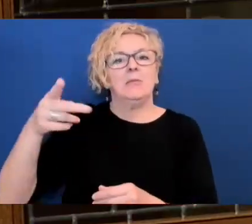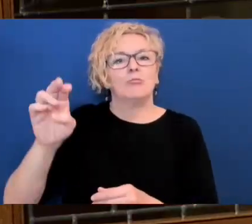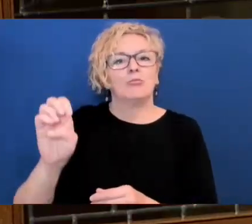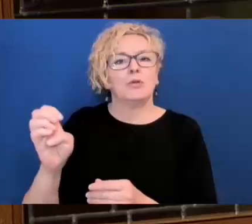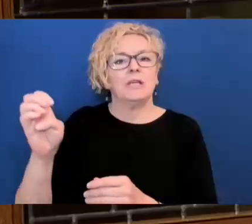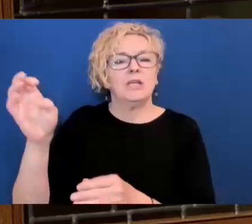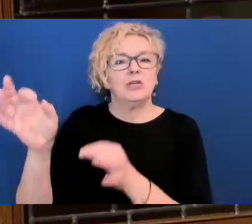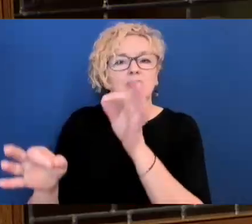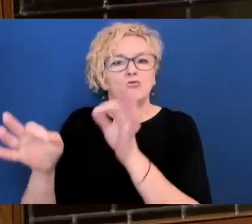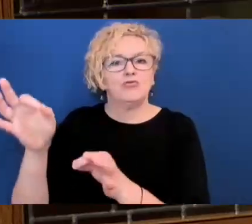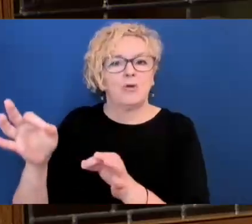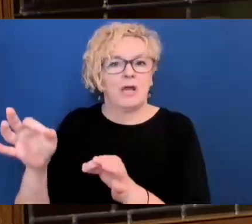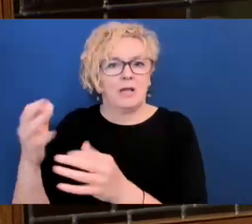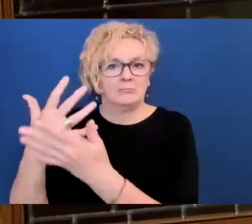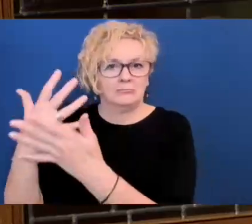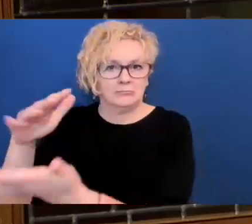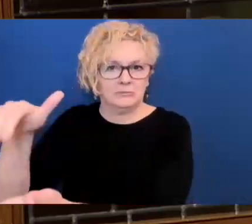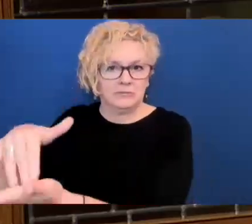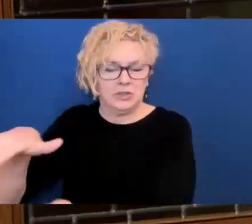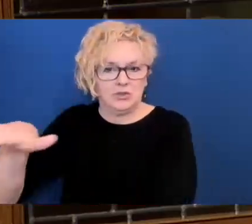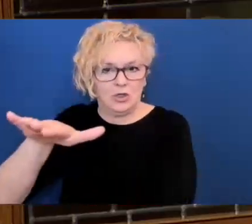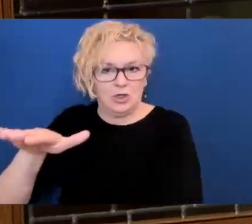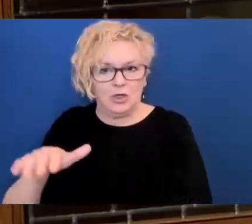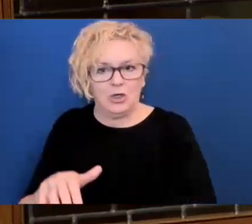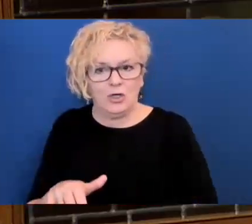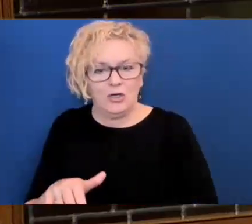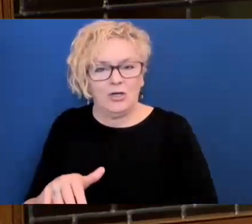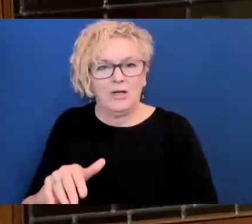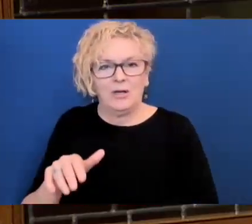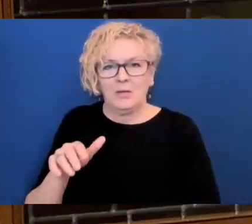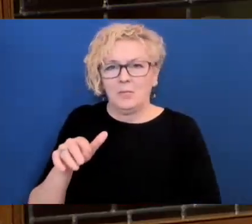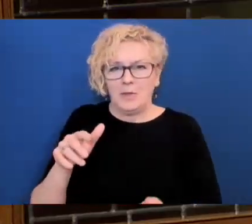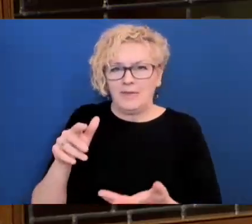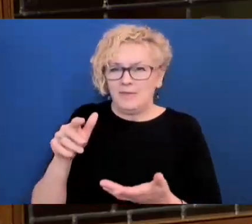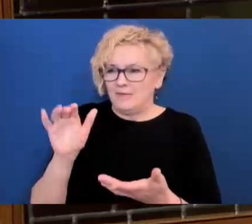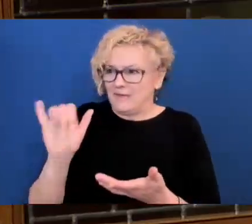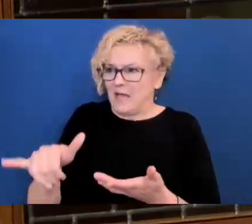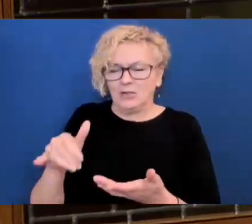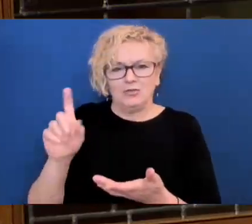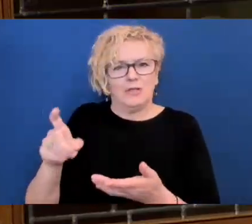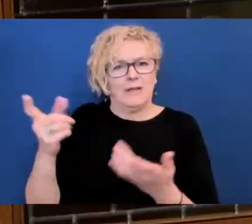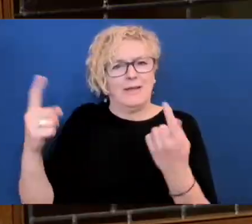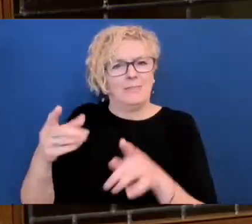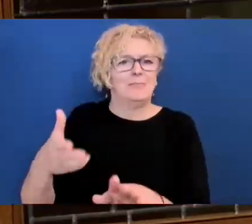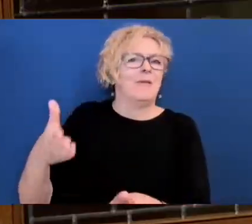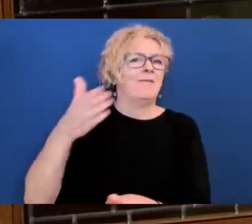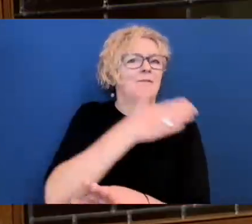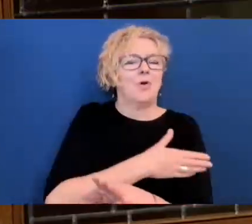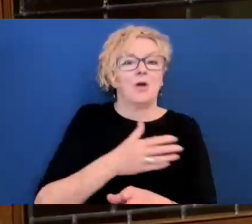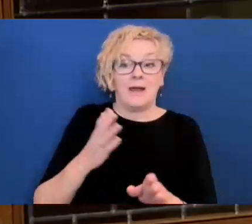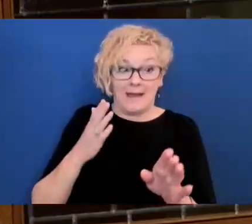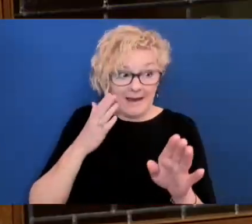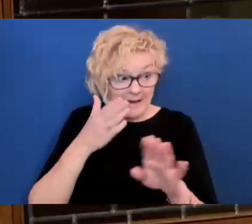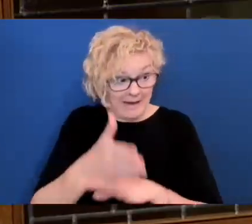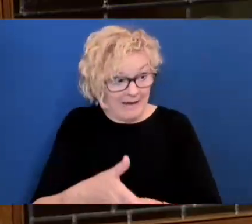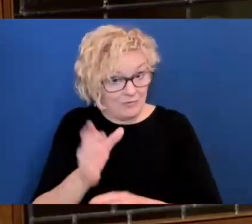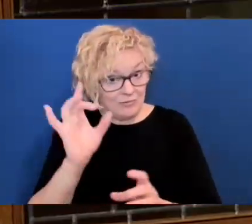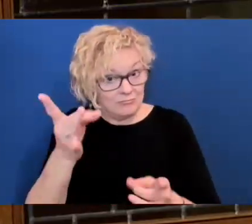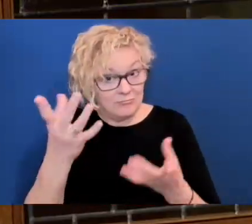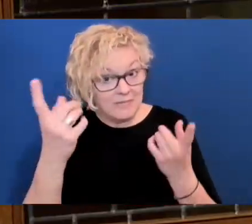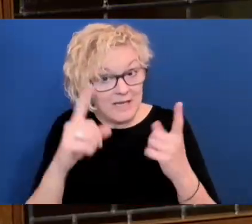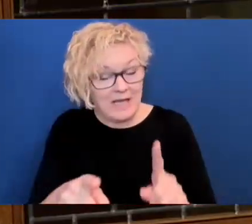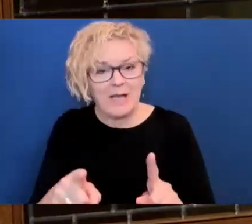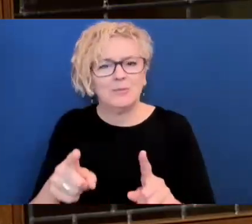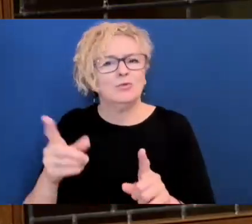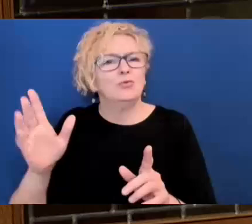justice system. And this is after something bad happens. Mr. Speaker, true to the Premier, what will the Premier